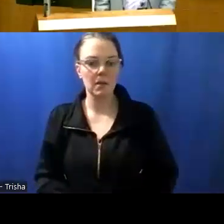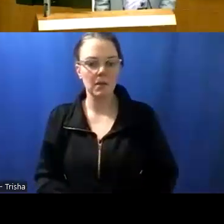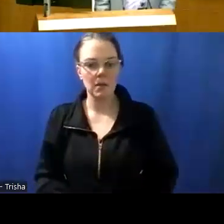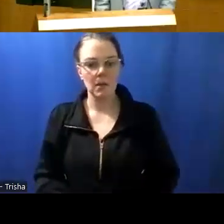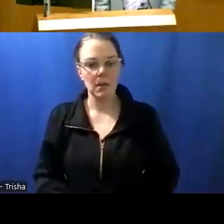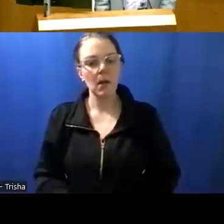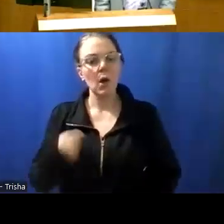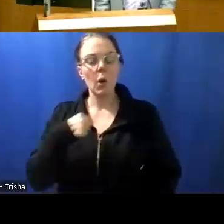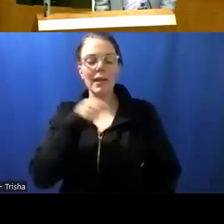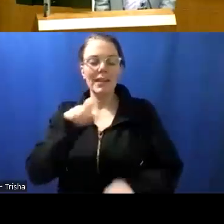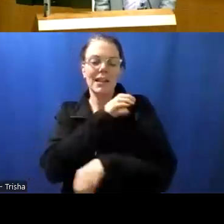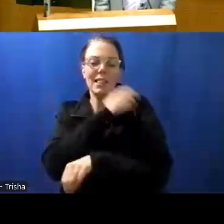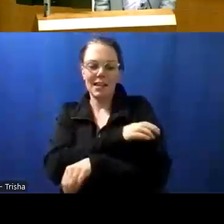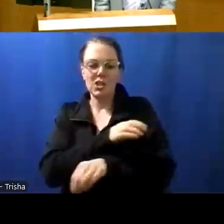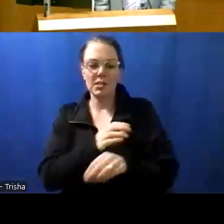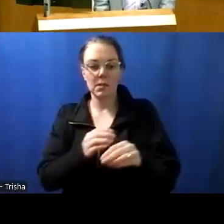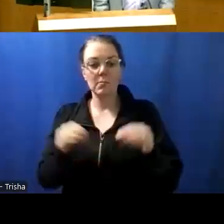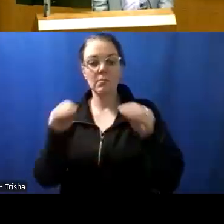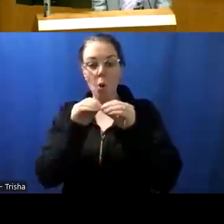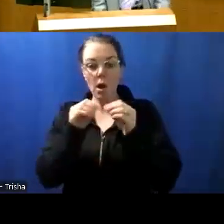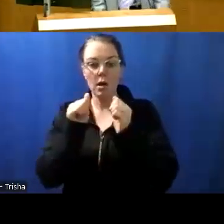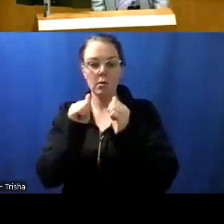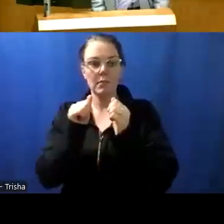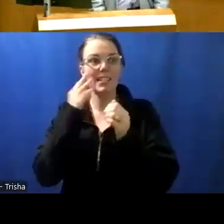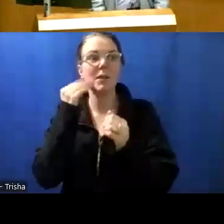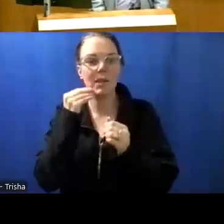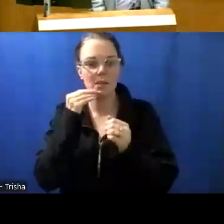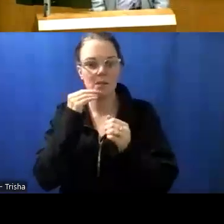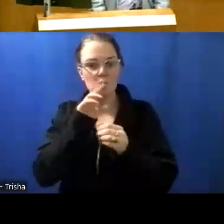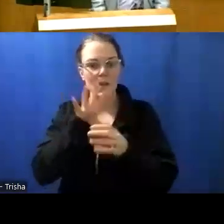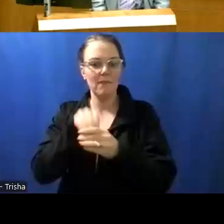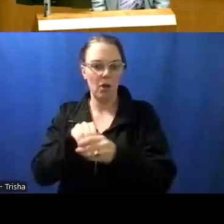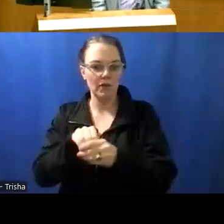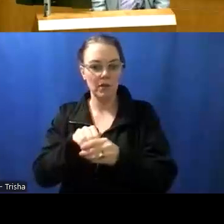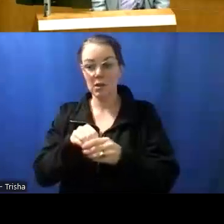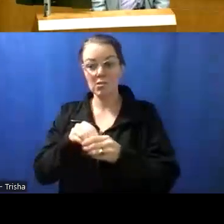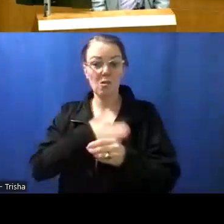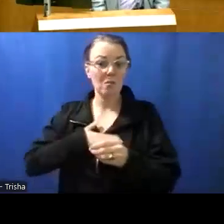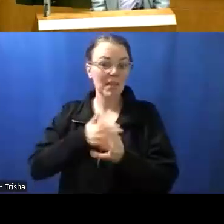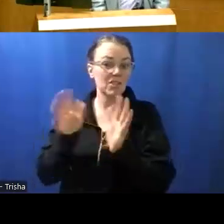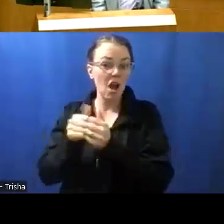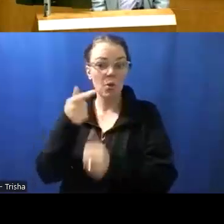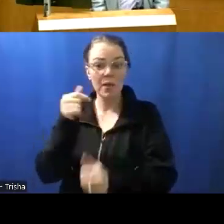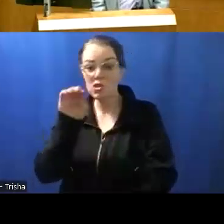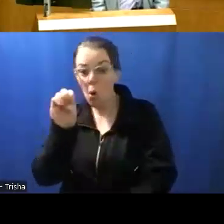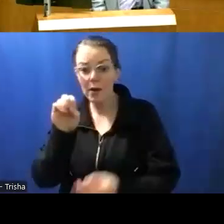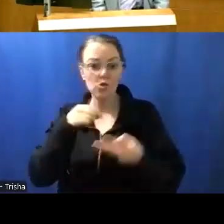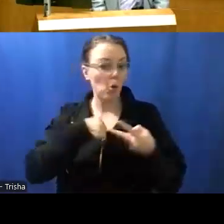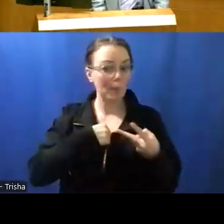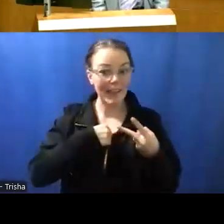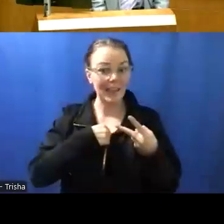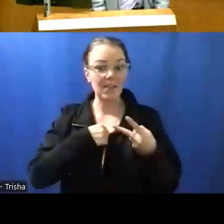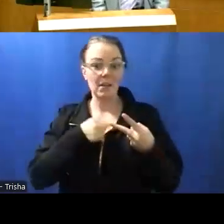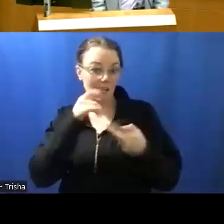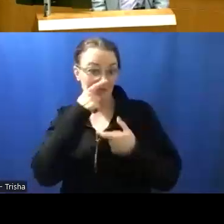need more clinicians who are experienced in this. So feel free to talk to George or me about interest